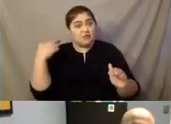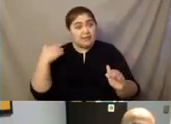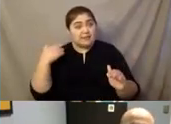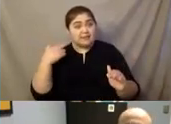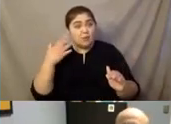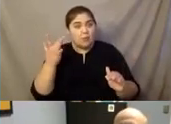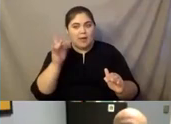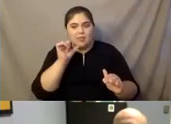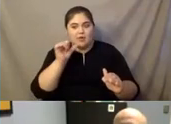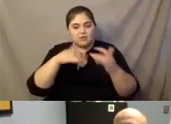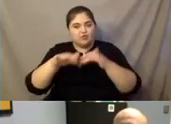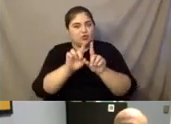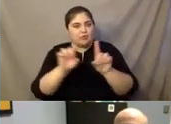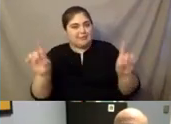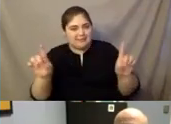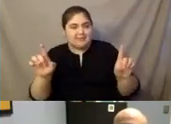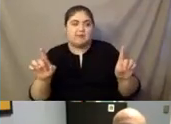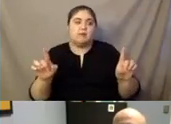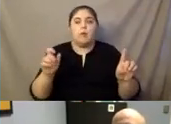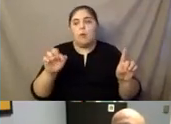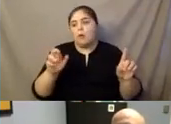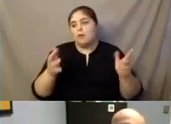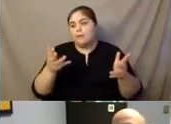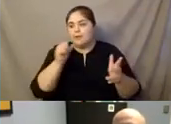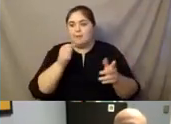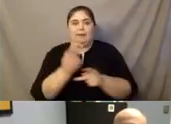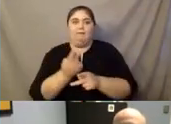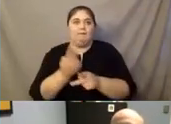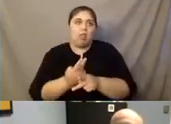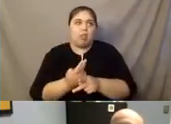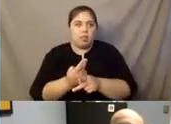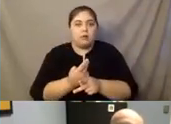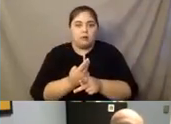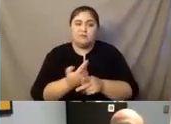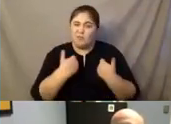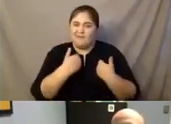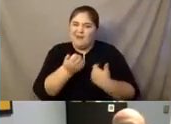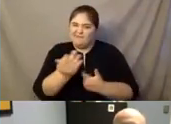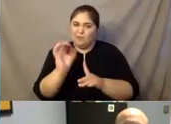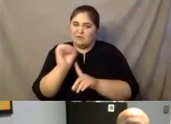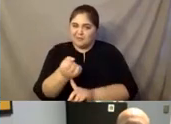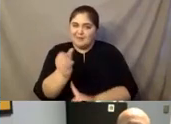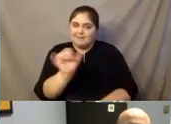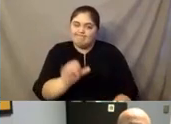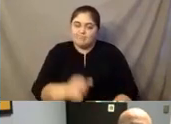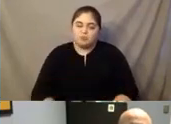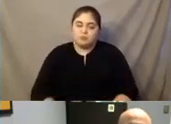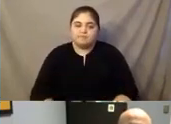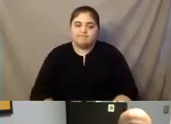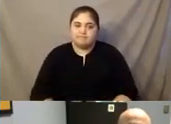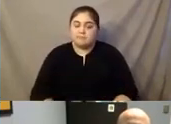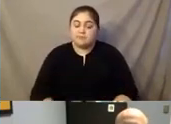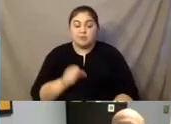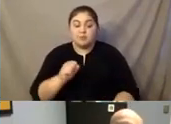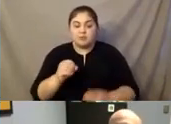being socially distant or taking proper precautions. So we've had a few of those cases as well. So it's been a matter